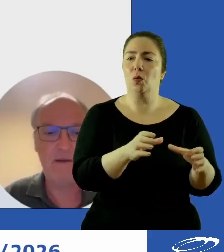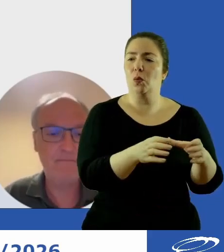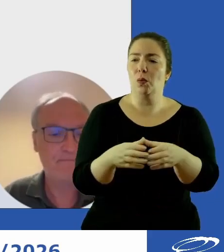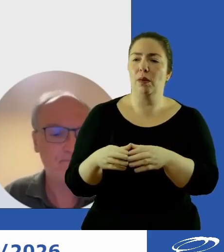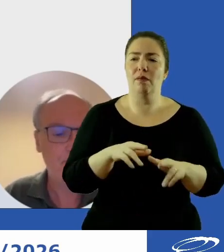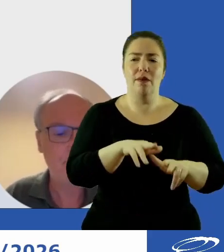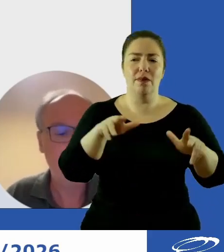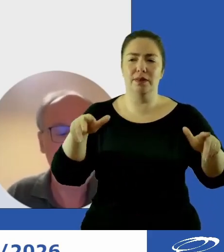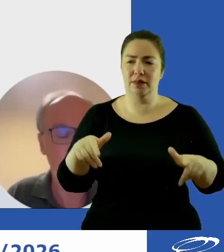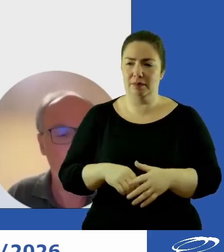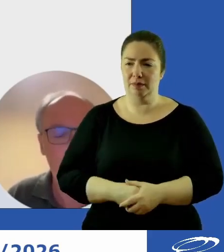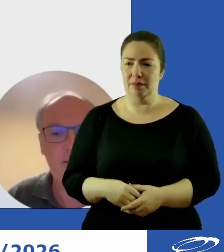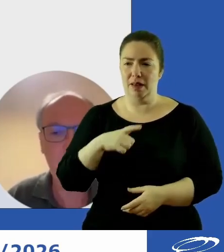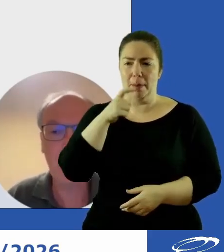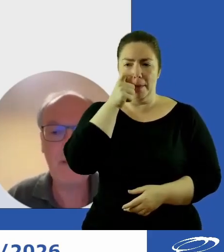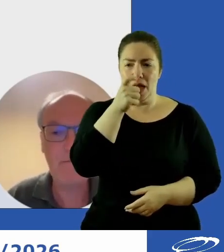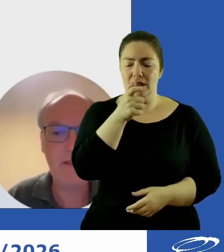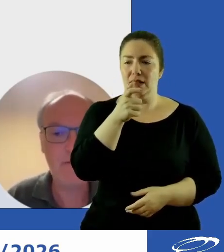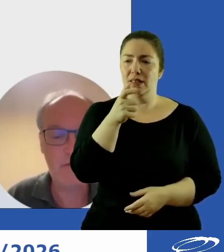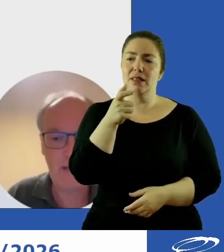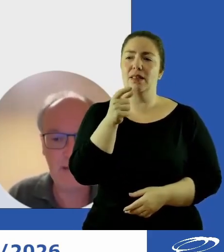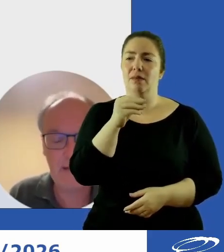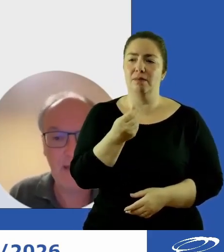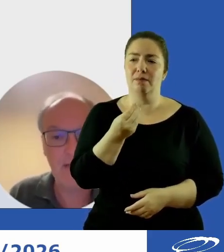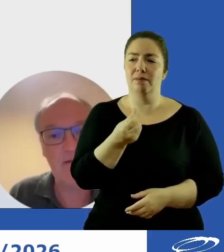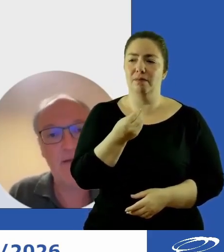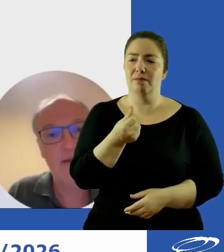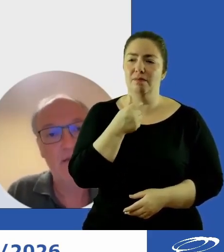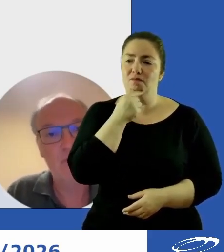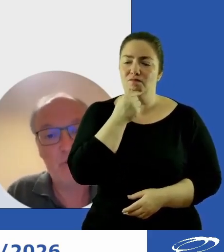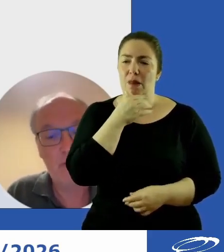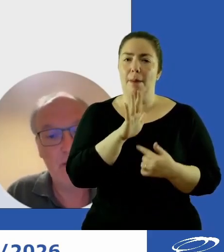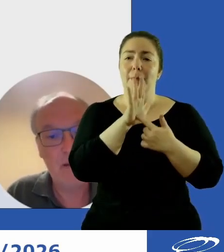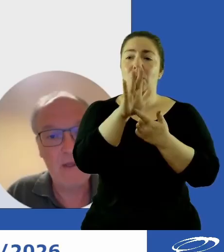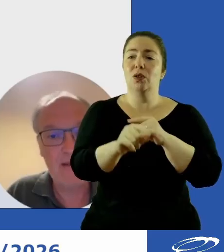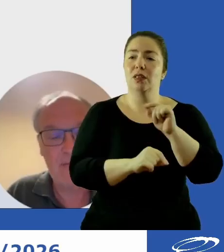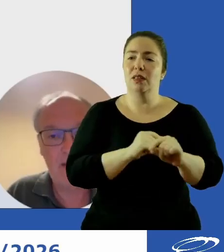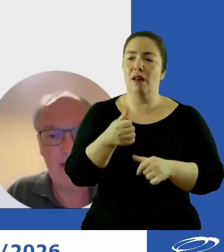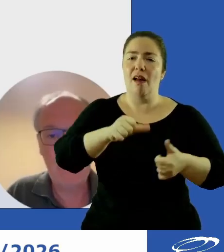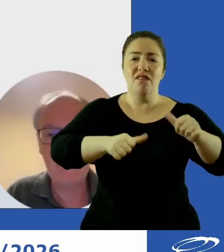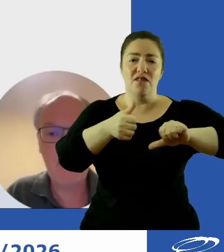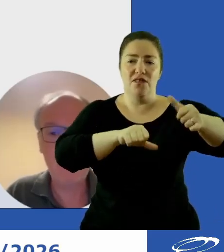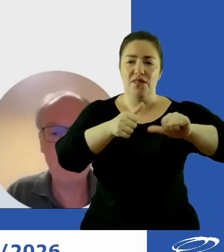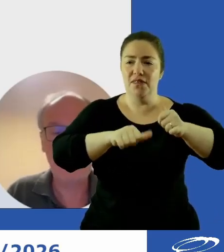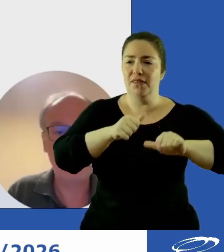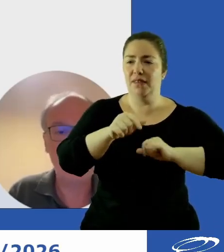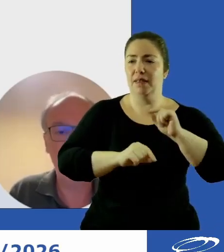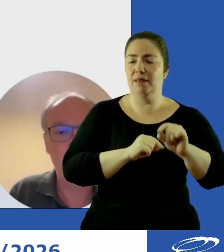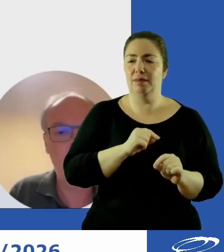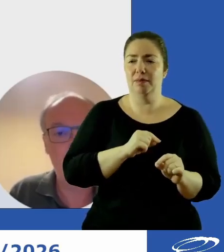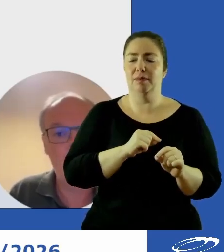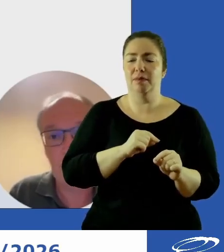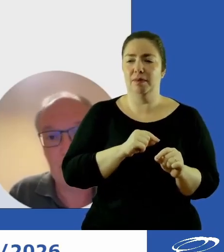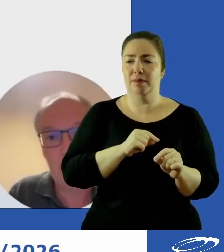in having some in vitro data at least supporting their activity against biofilms. And